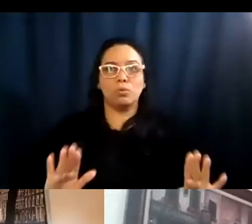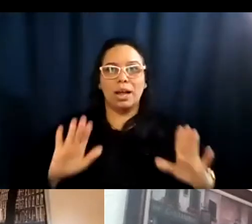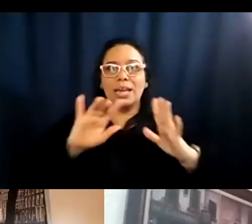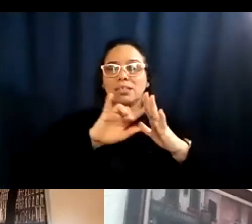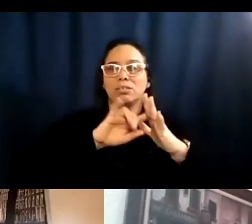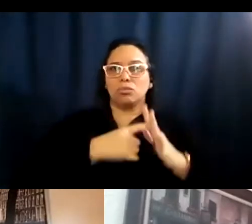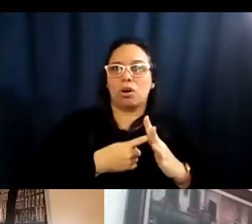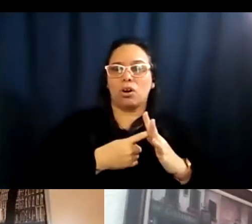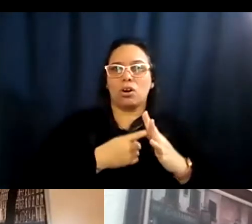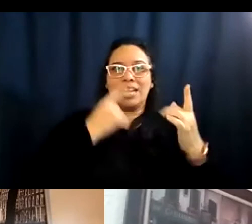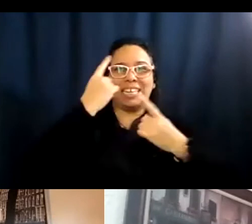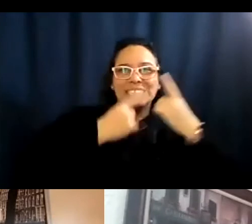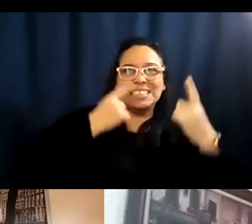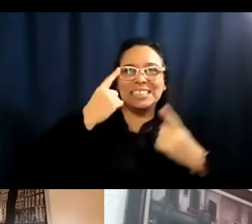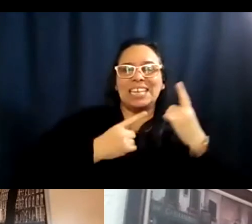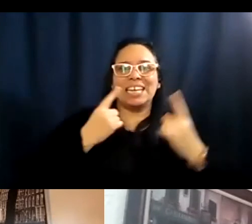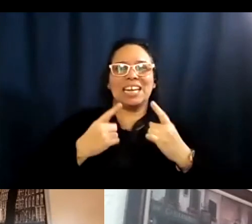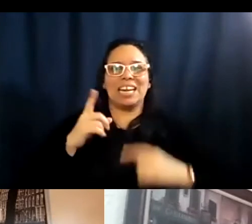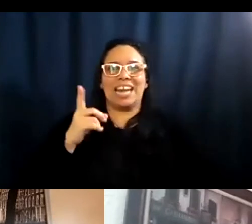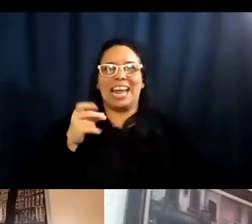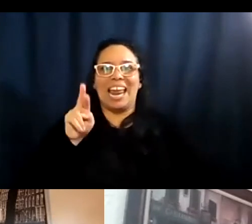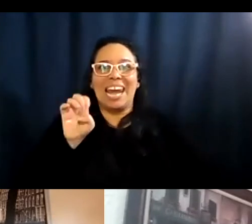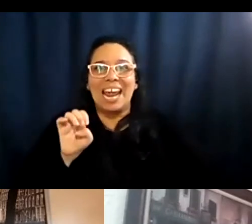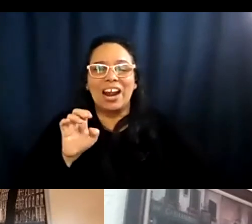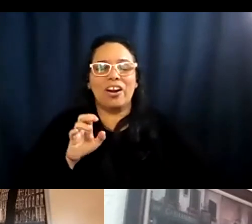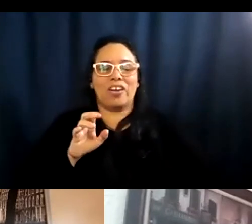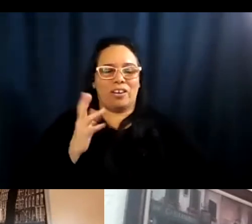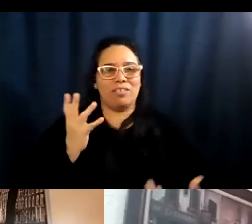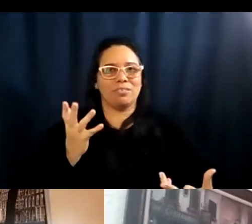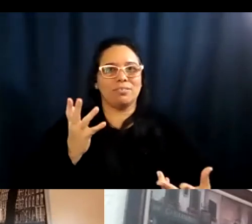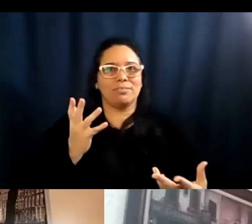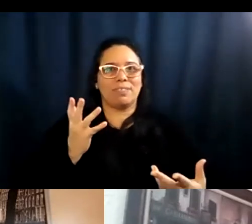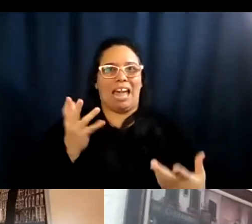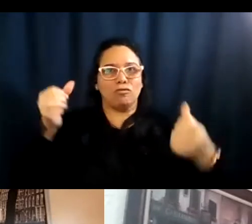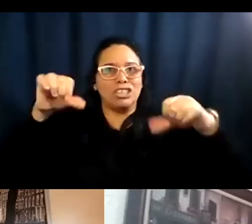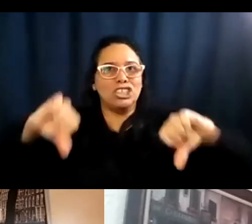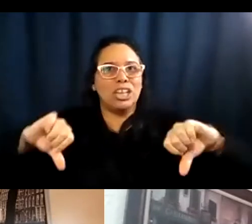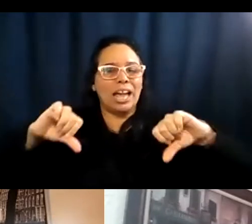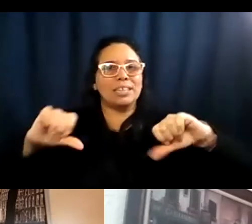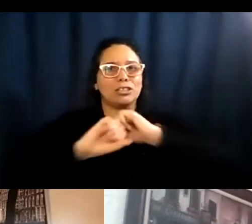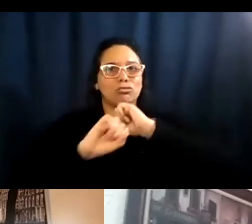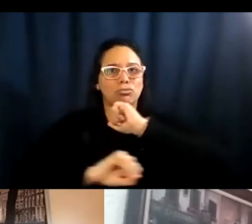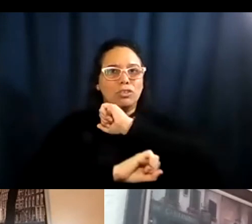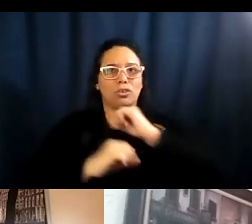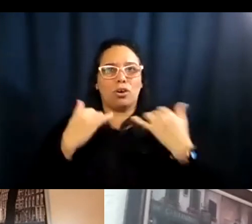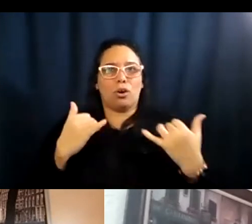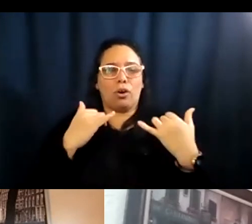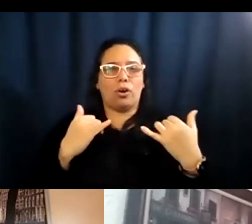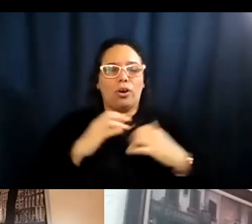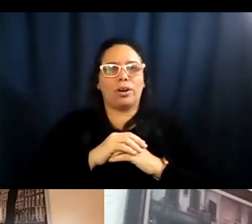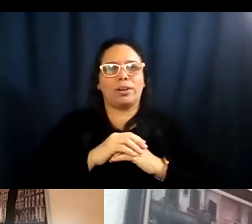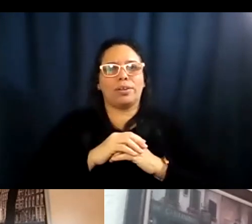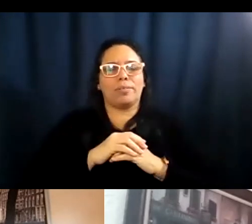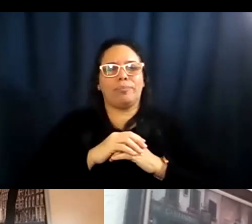dream about radical alternatives and rejecting the structure as is like, I think, the first place, but also